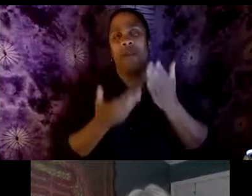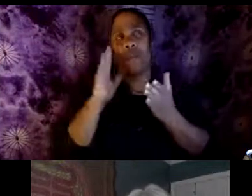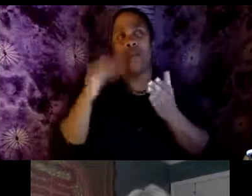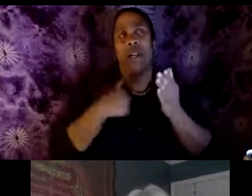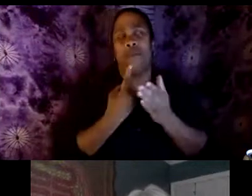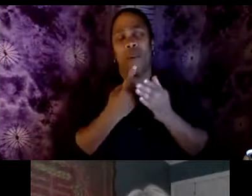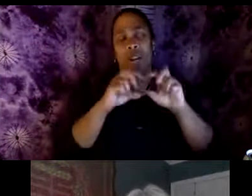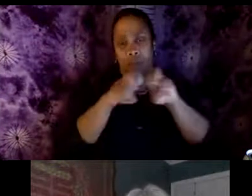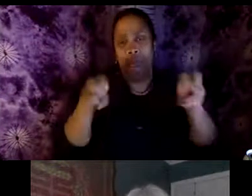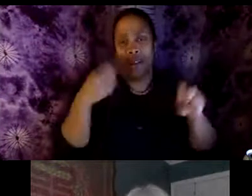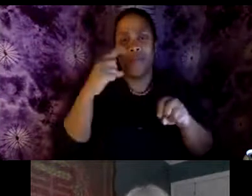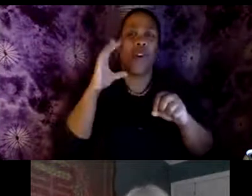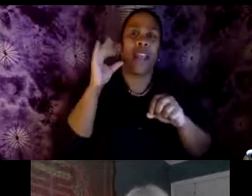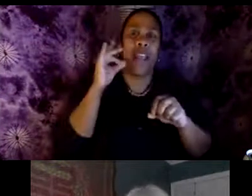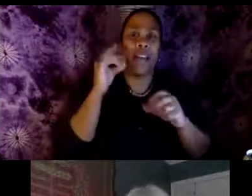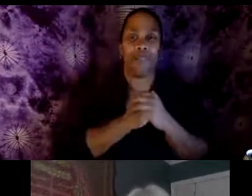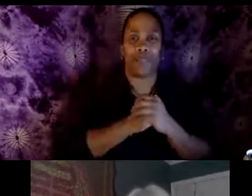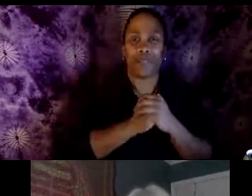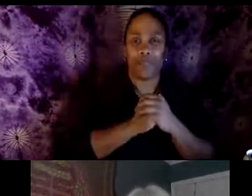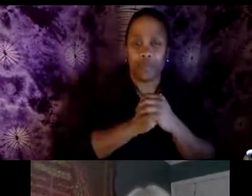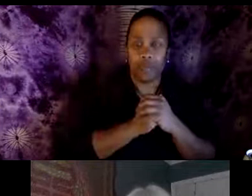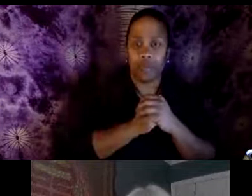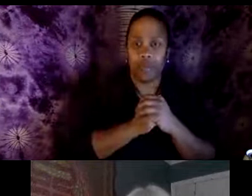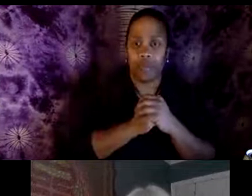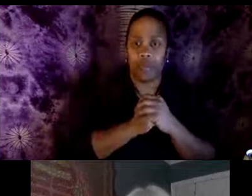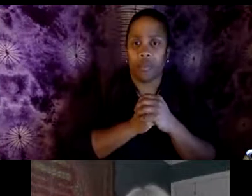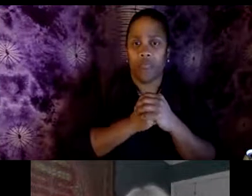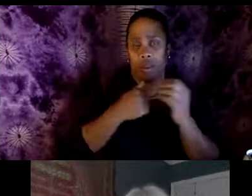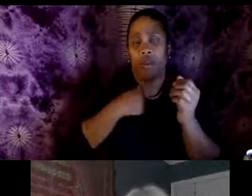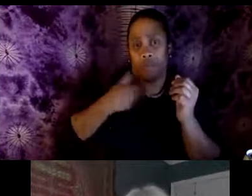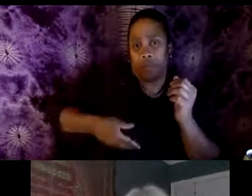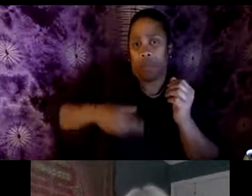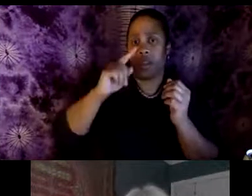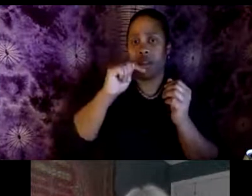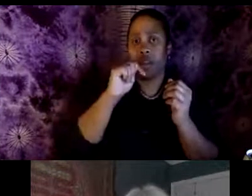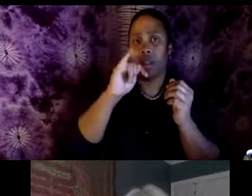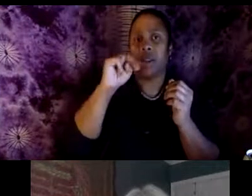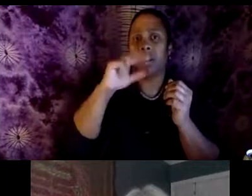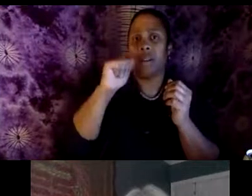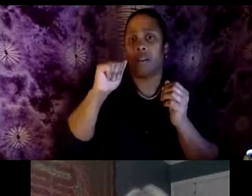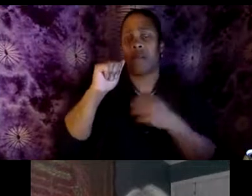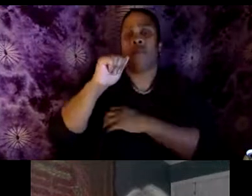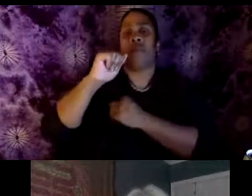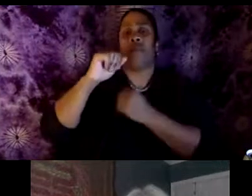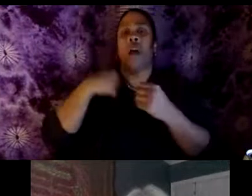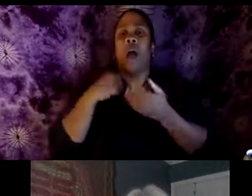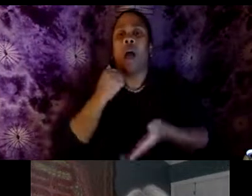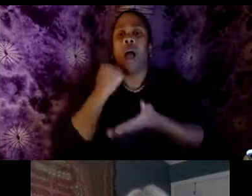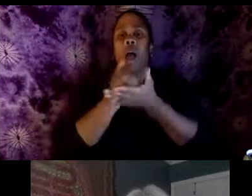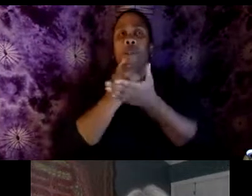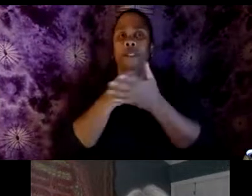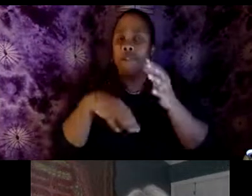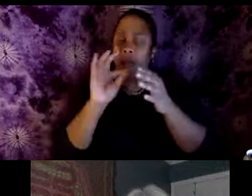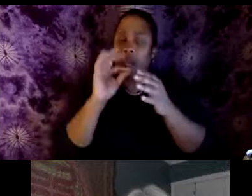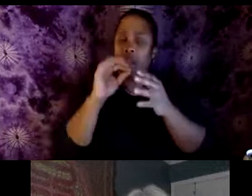might be better. We'll have more squirrels when we do that. So I'm Dr. Tina. I'm a holistic brain health practitioner. I help with the root causes that interfere